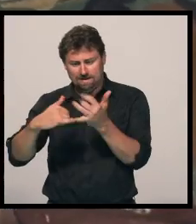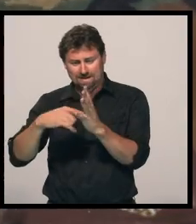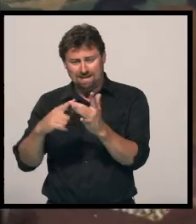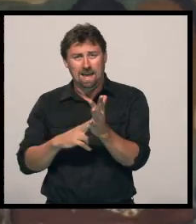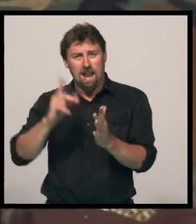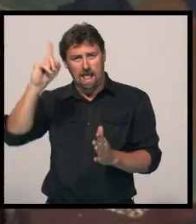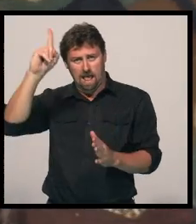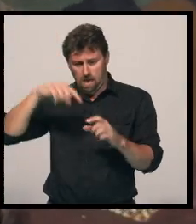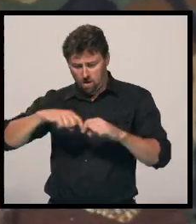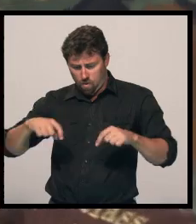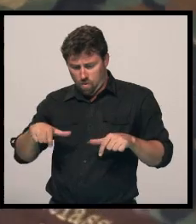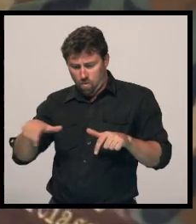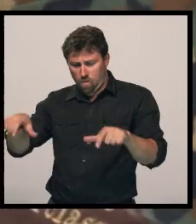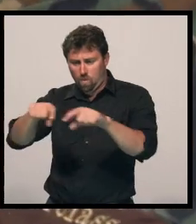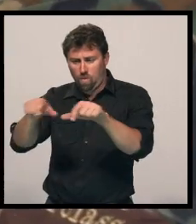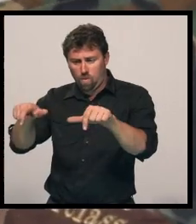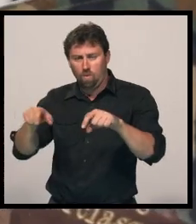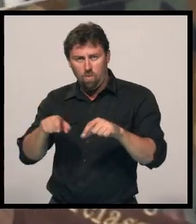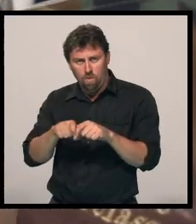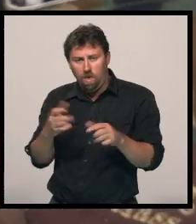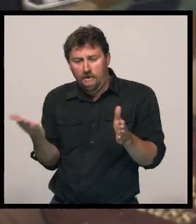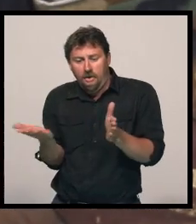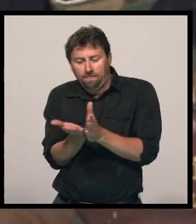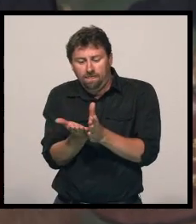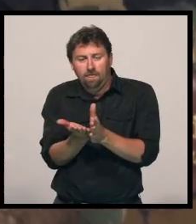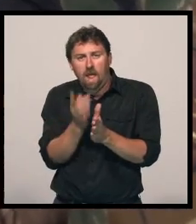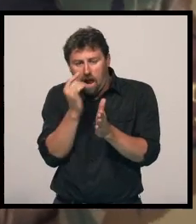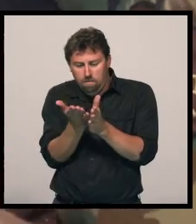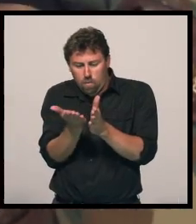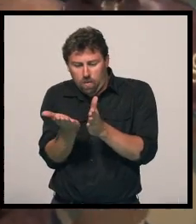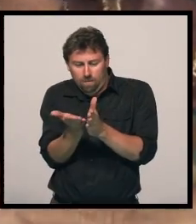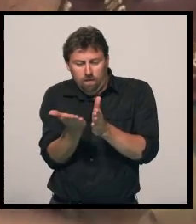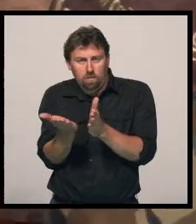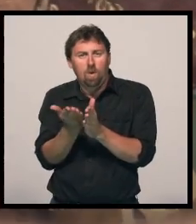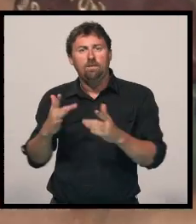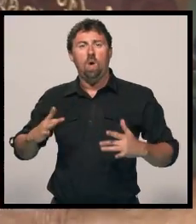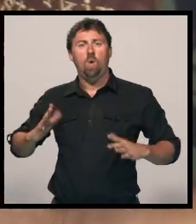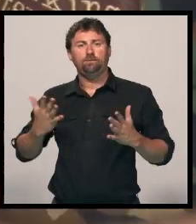the panel before you put it together.